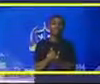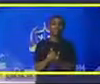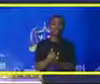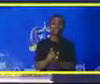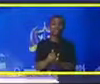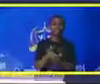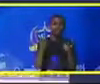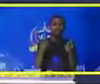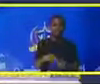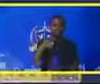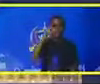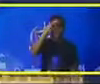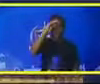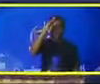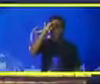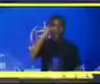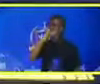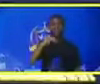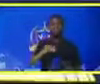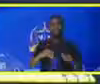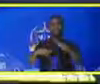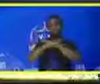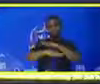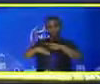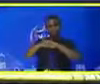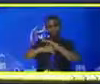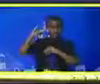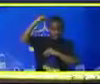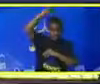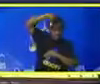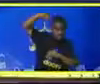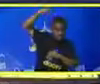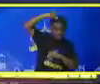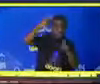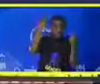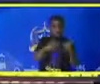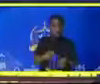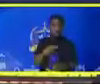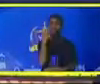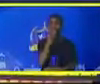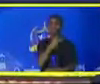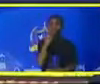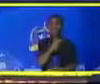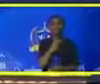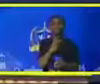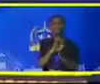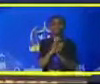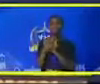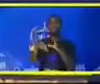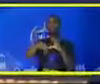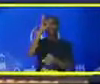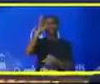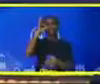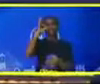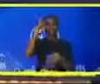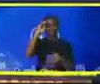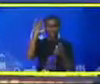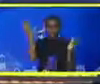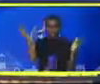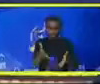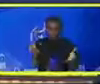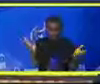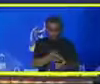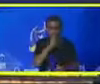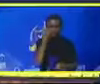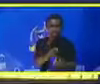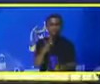unction that their office commands, you listen. They speak by the Spirit because it sustains the power to swing the